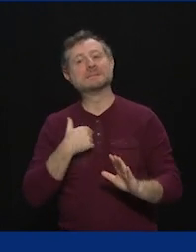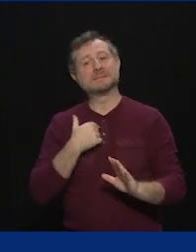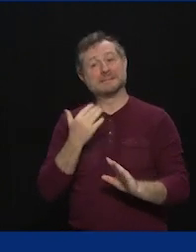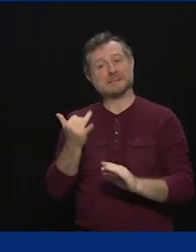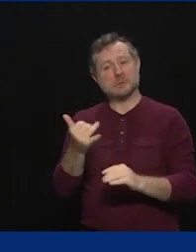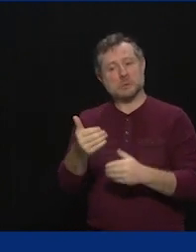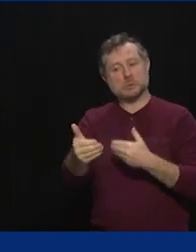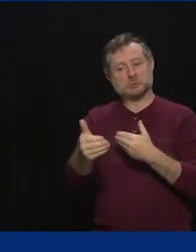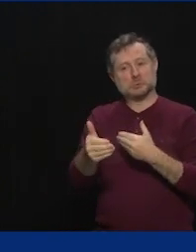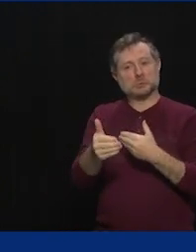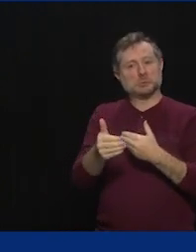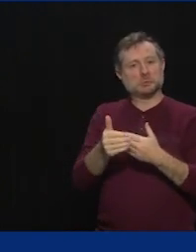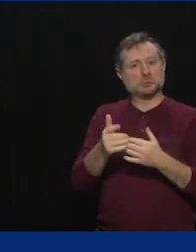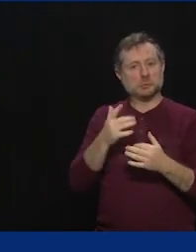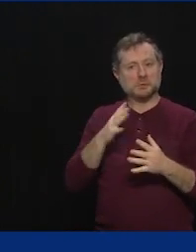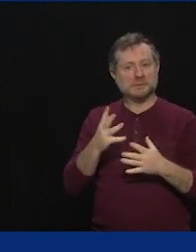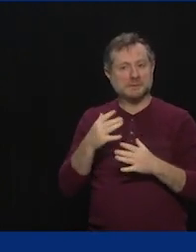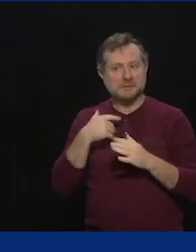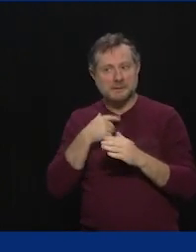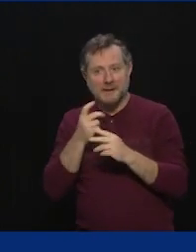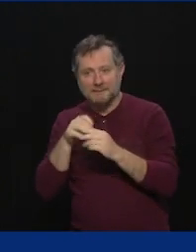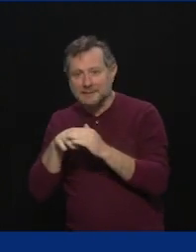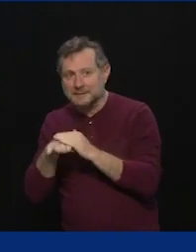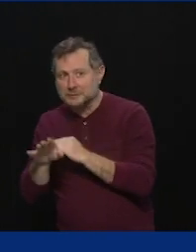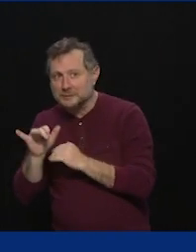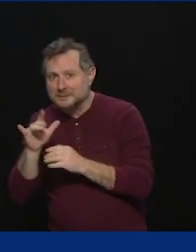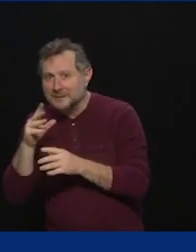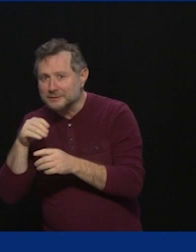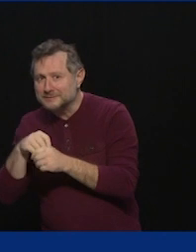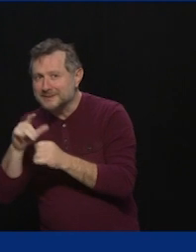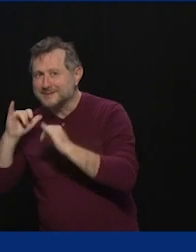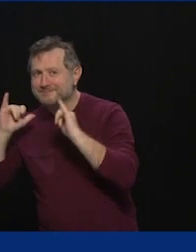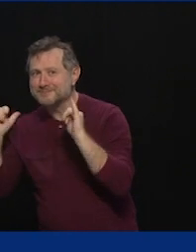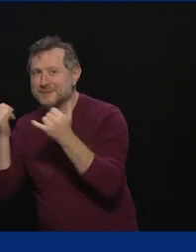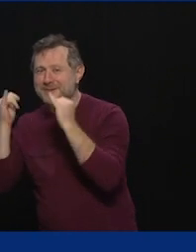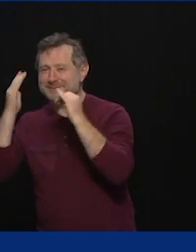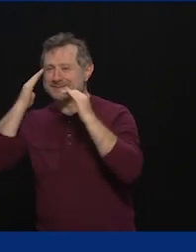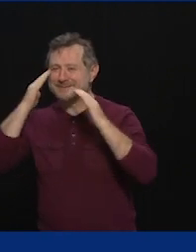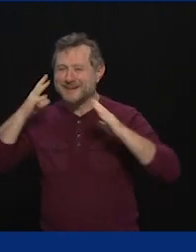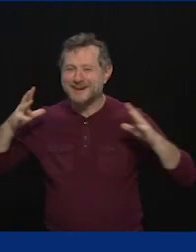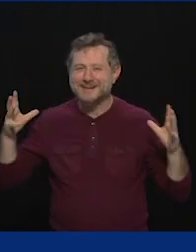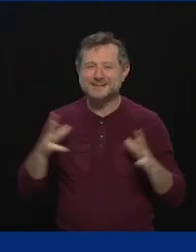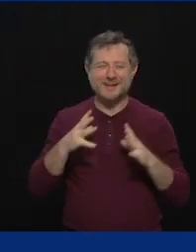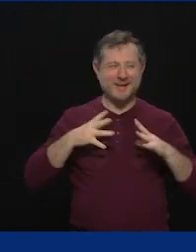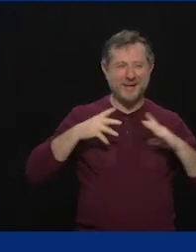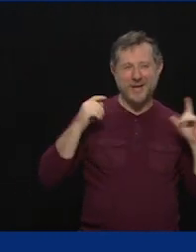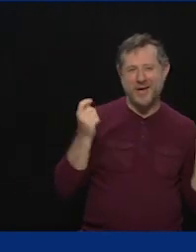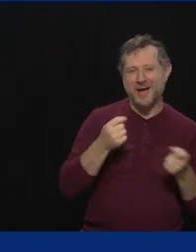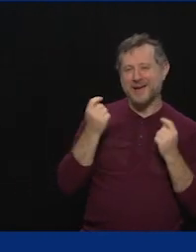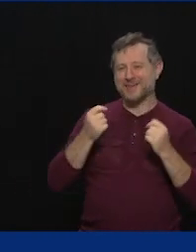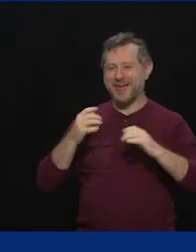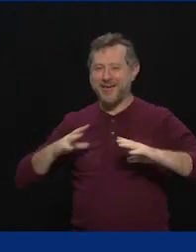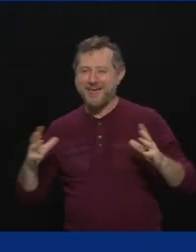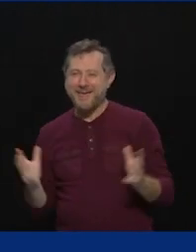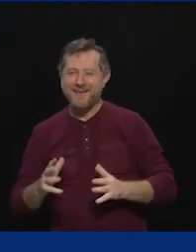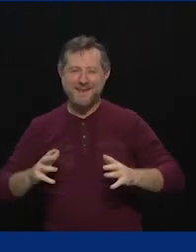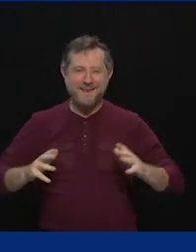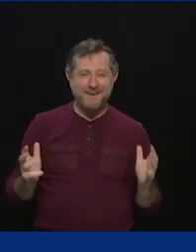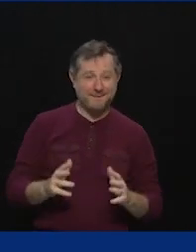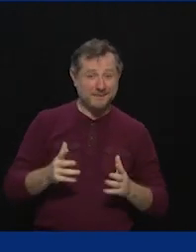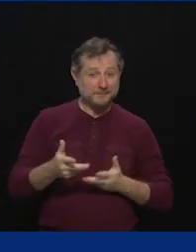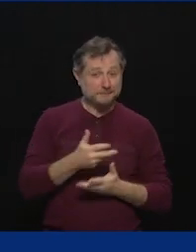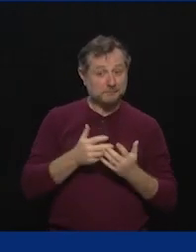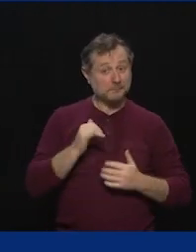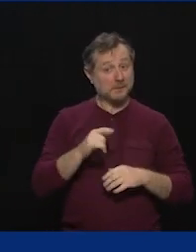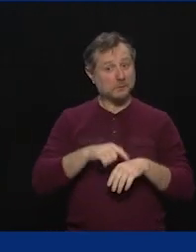indoors and lots of fun festivals and gatherings and holidays that are important to us. We did lose 38 people in